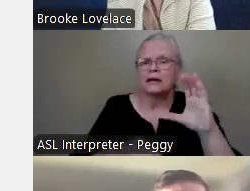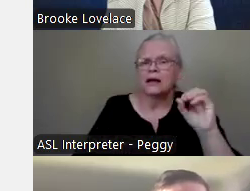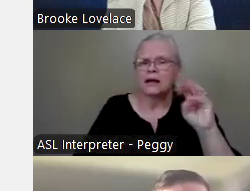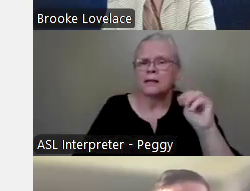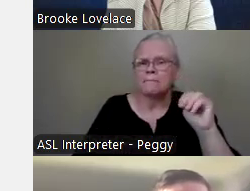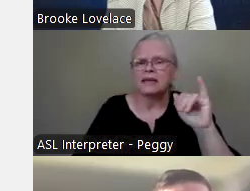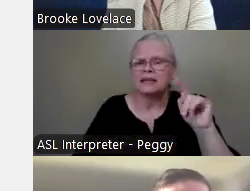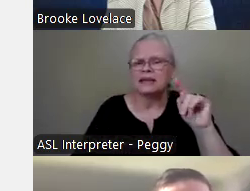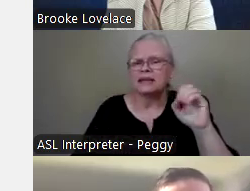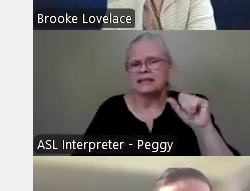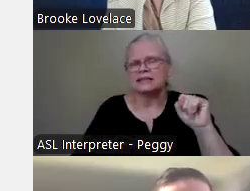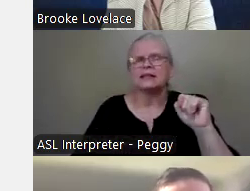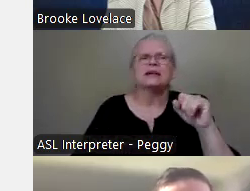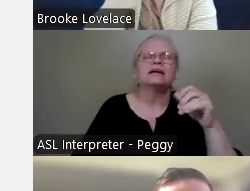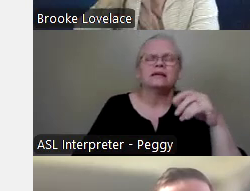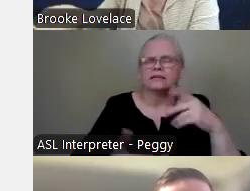front?